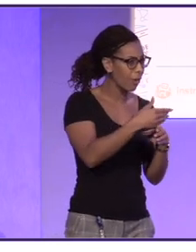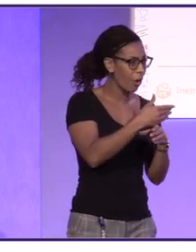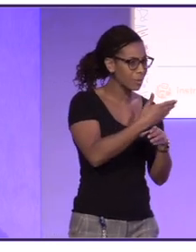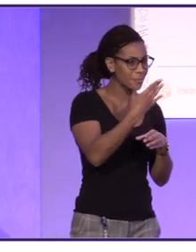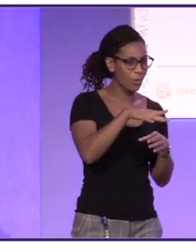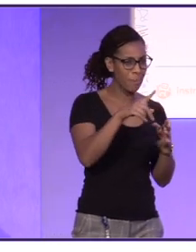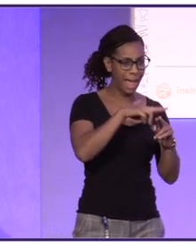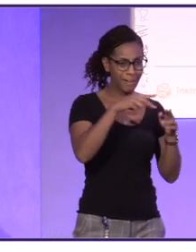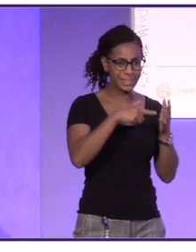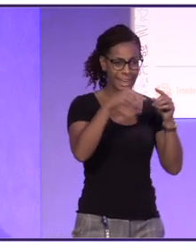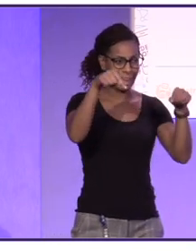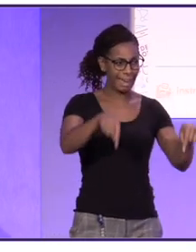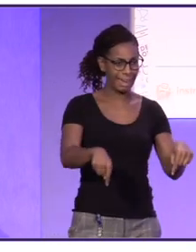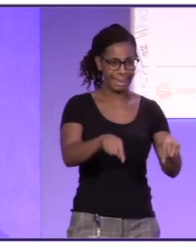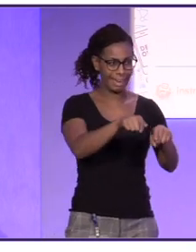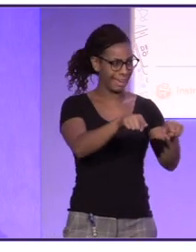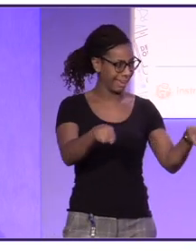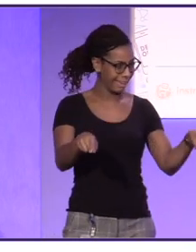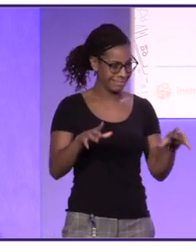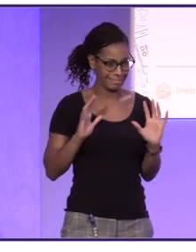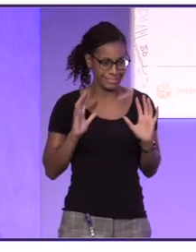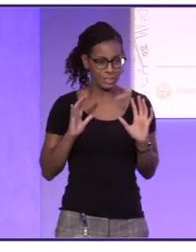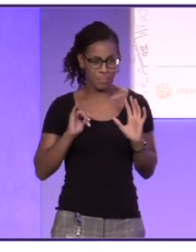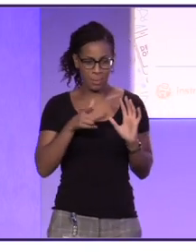So they might correct me on this.